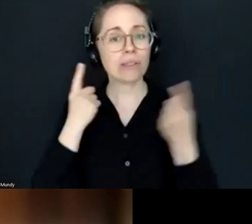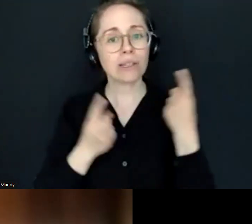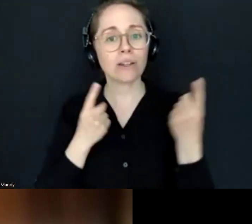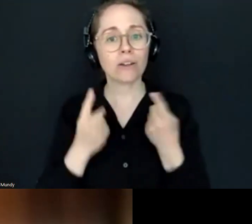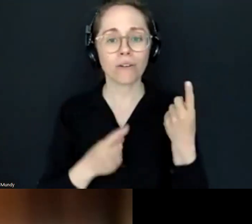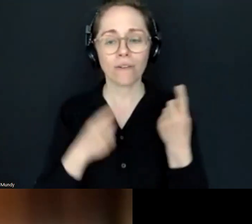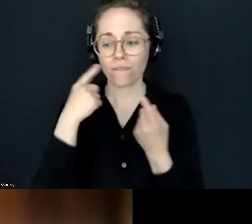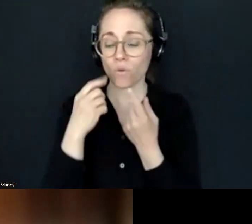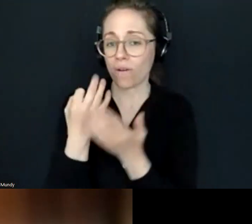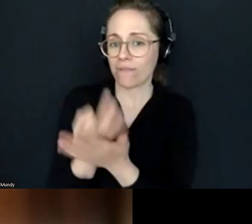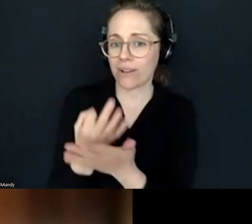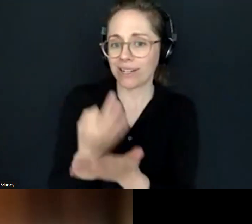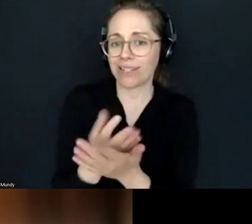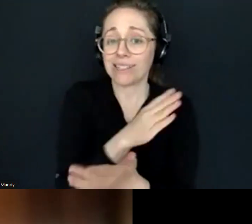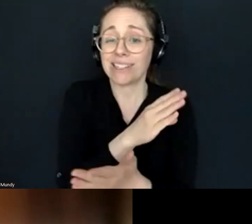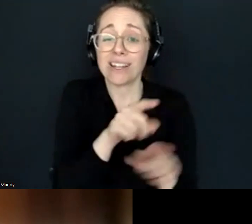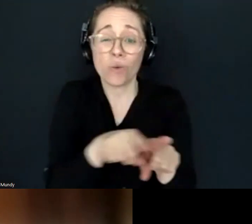financing and affordability.